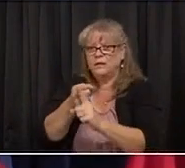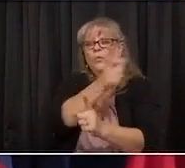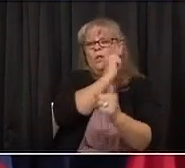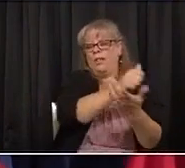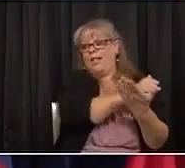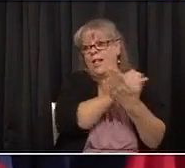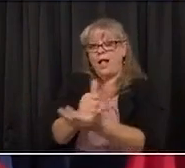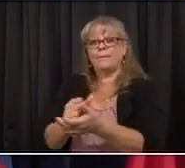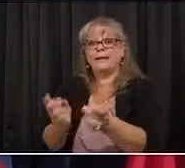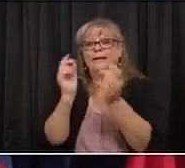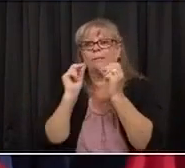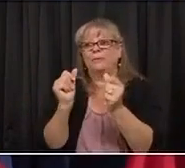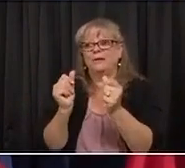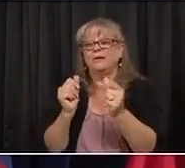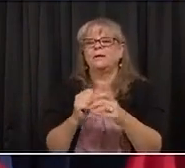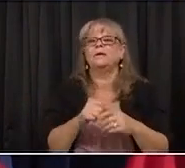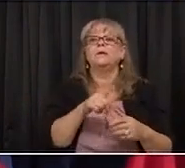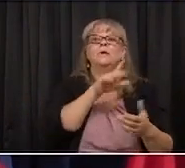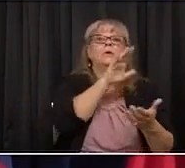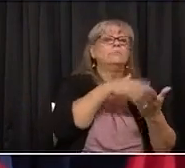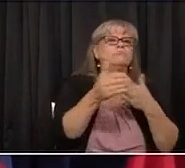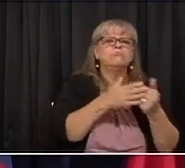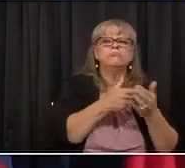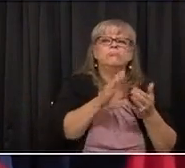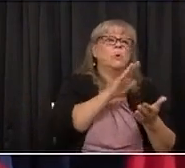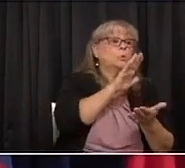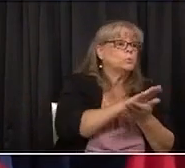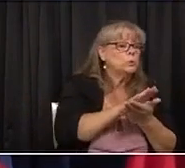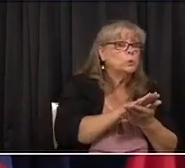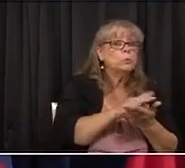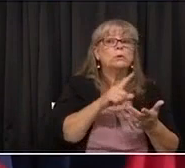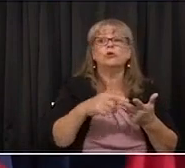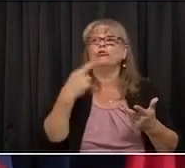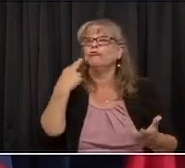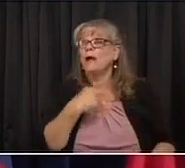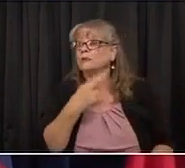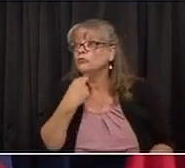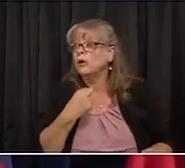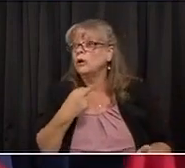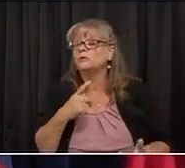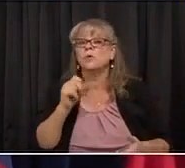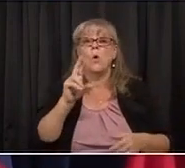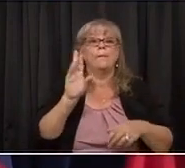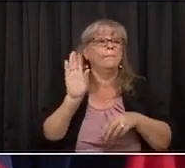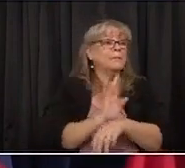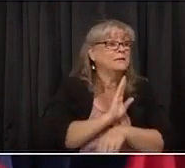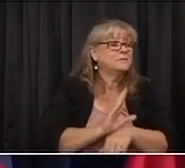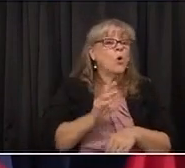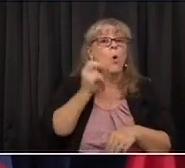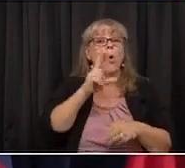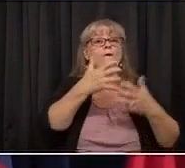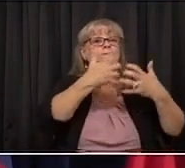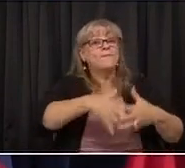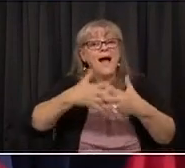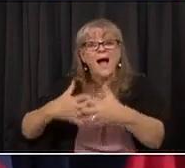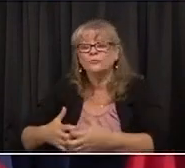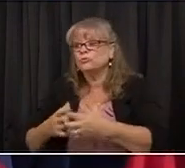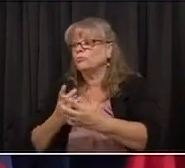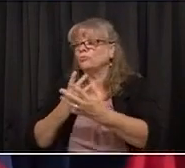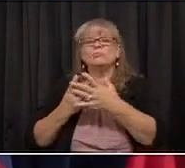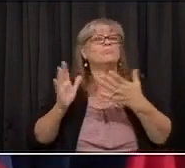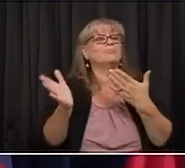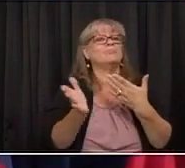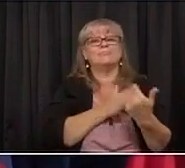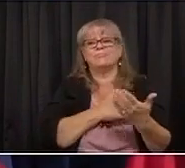restaurant outbreaks, these are factory outbreaks, these are office outbreaks, these are school outbreaks. Whatever type of environment there's